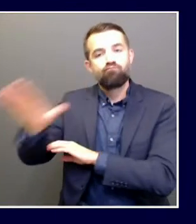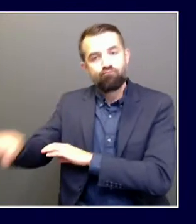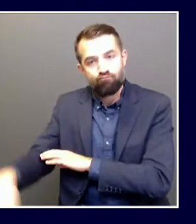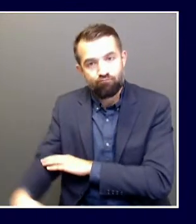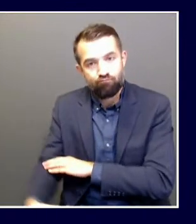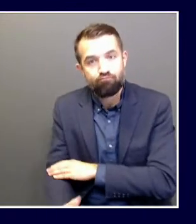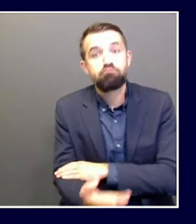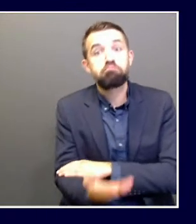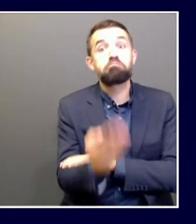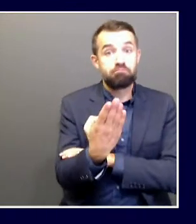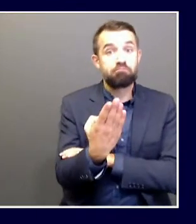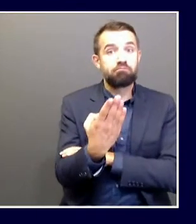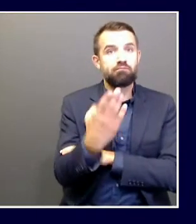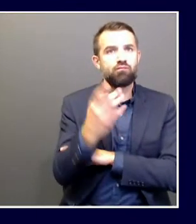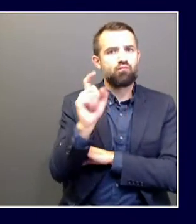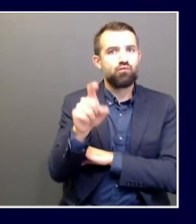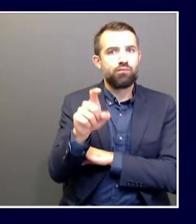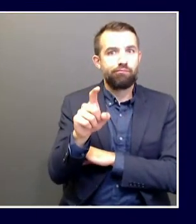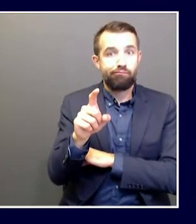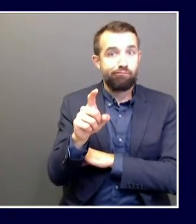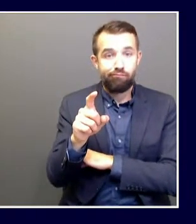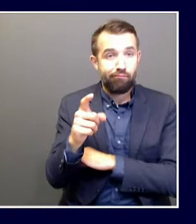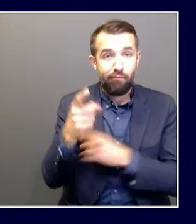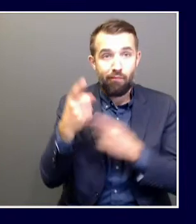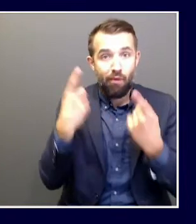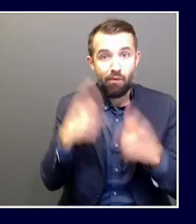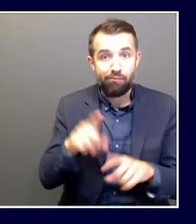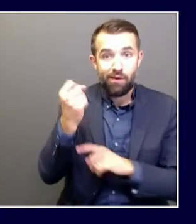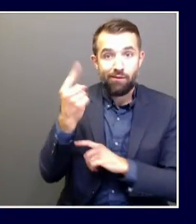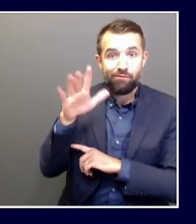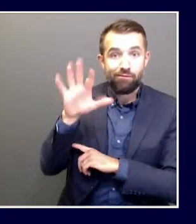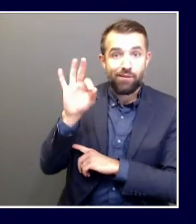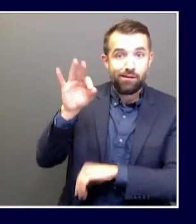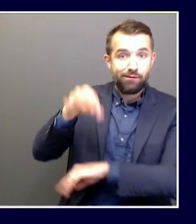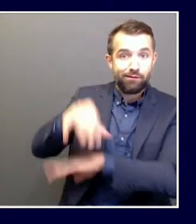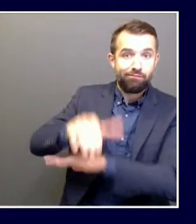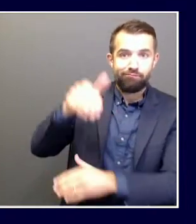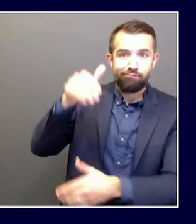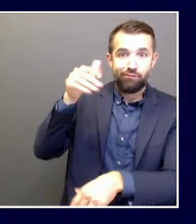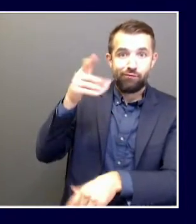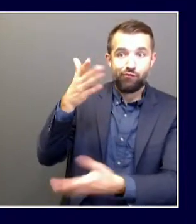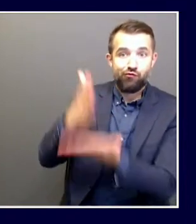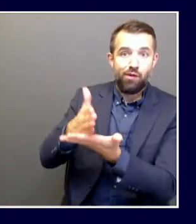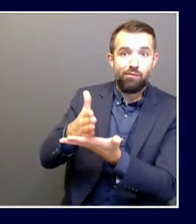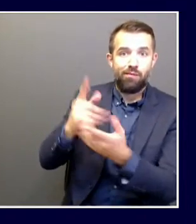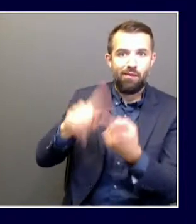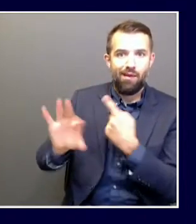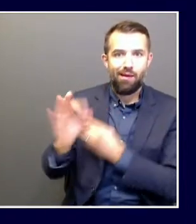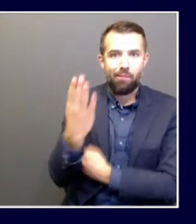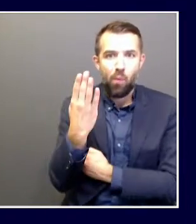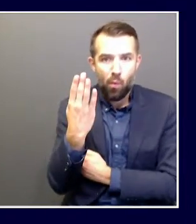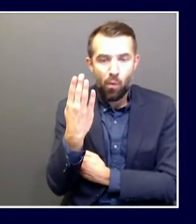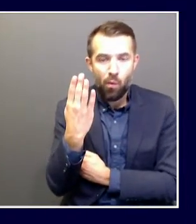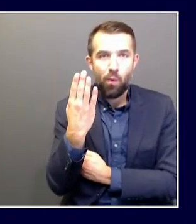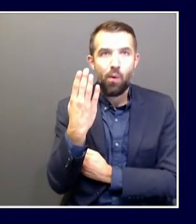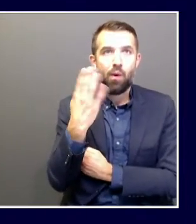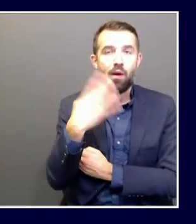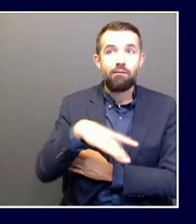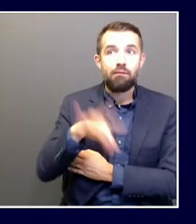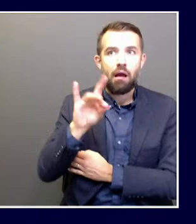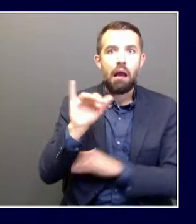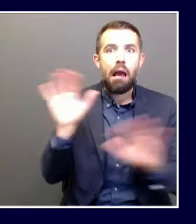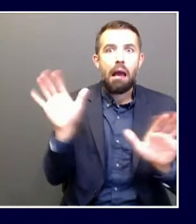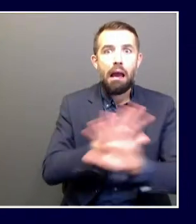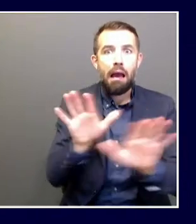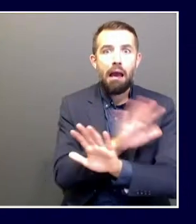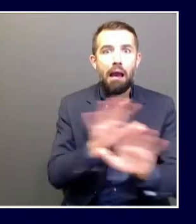processed from midnight through 9 a.m. or so. So that's what was going on in the back end. We're on